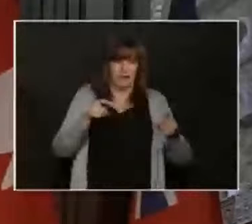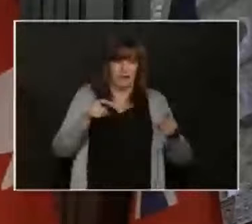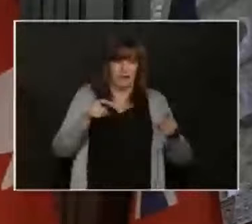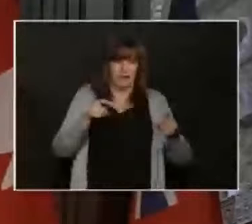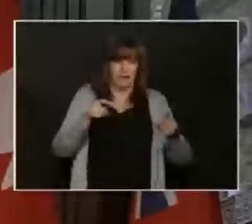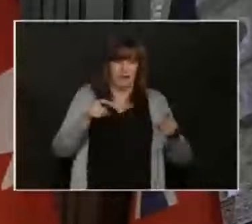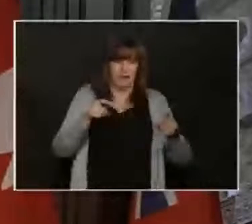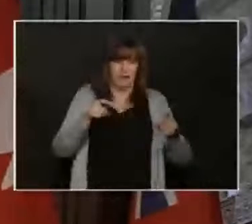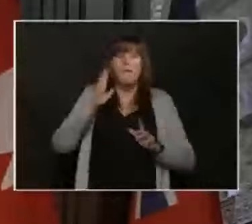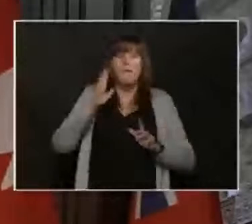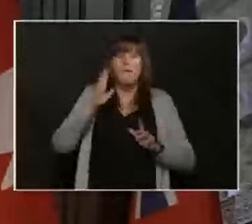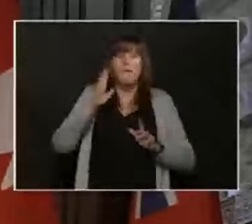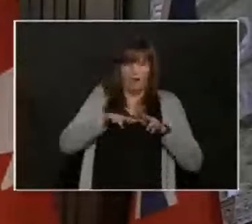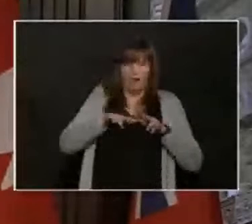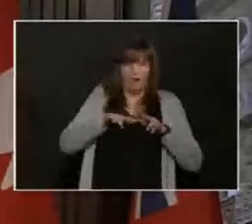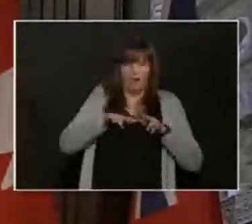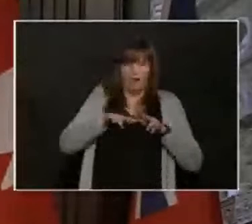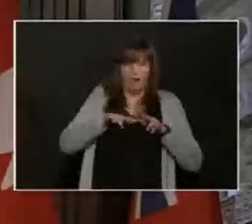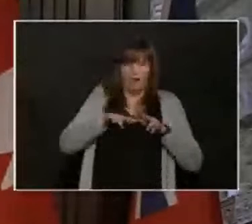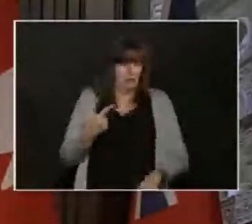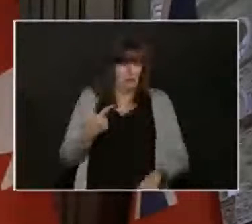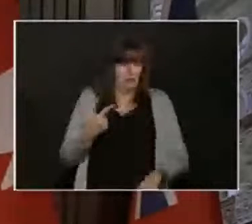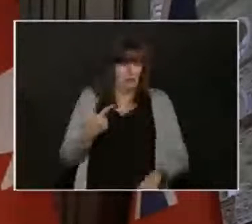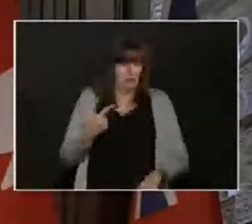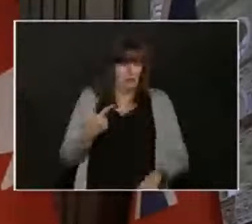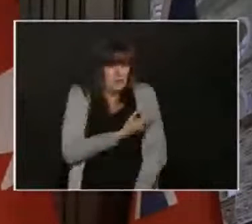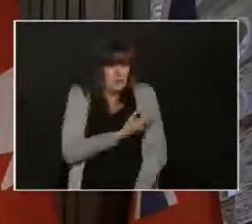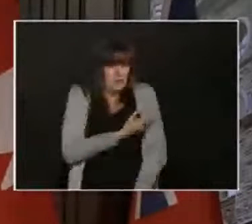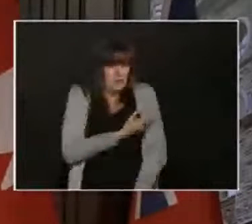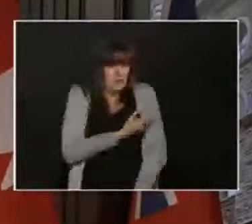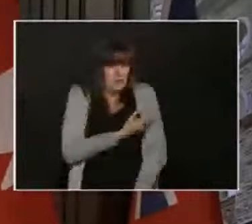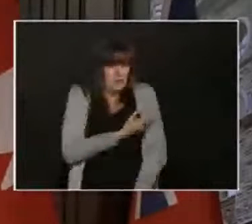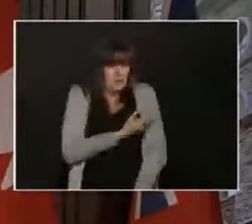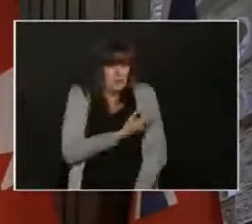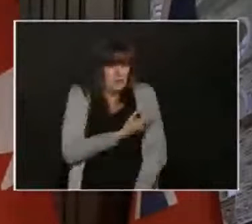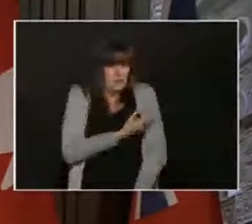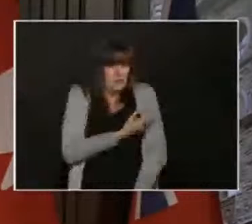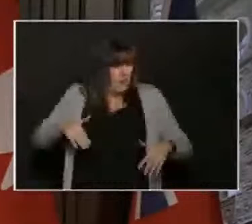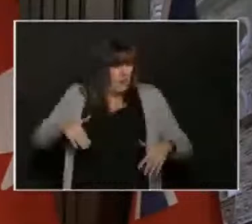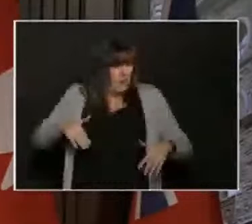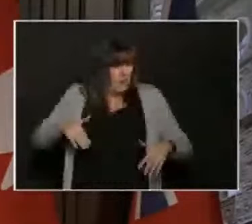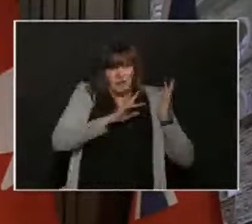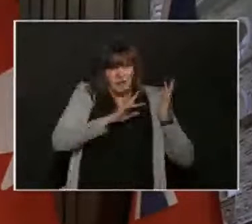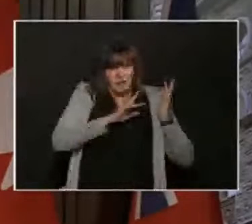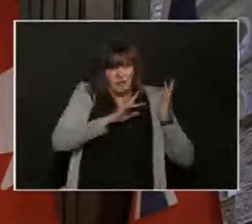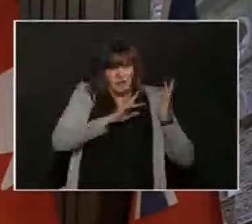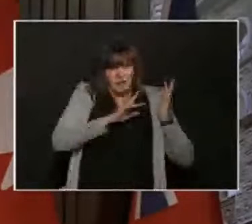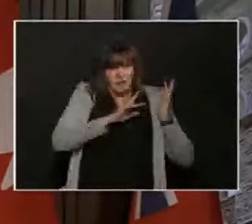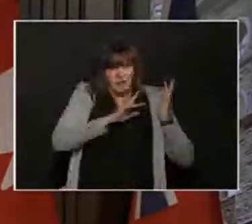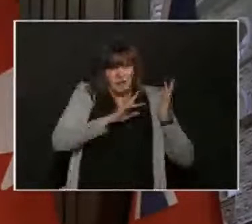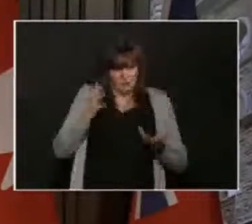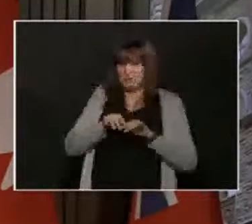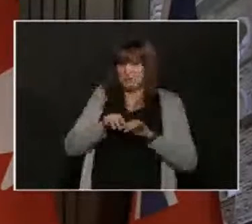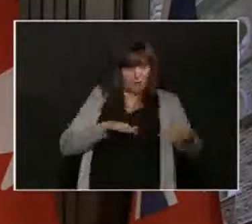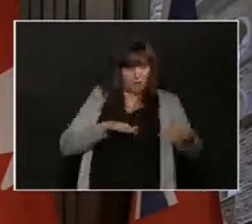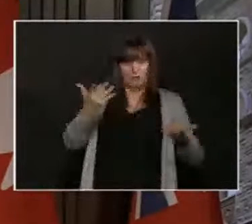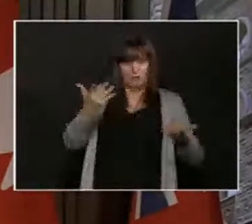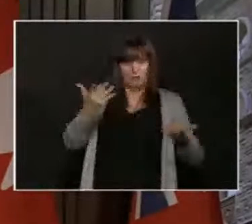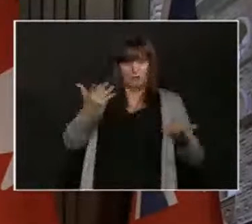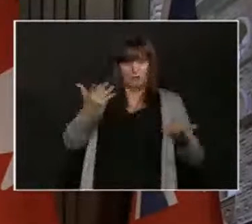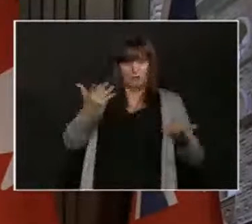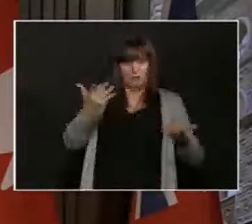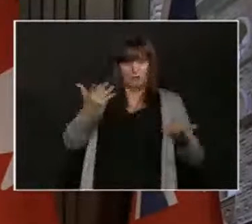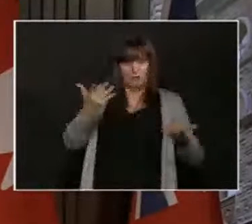tragic consequences for us, for our health, for our province, and for our health system. The vaccine will